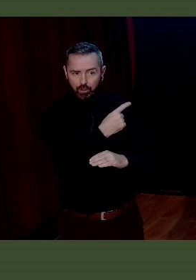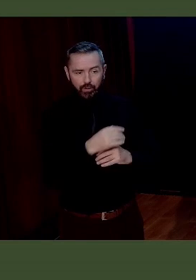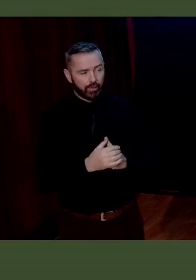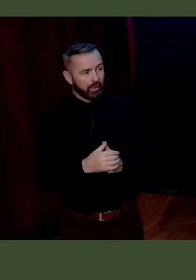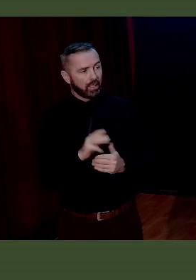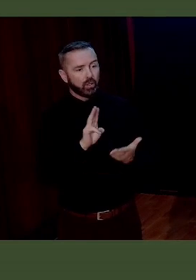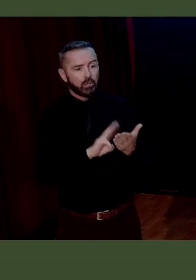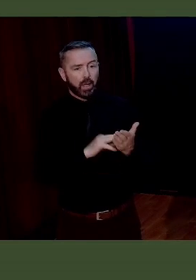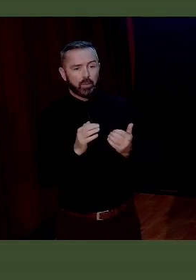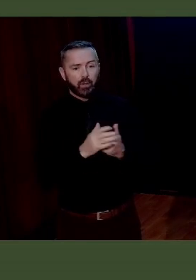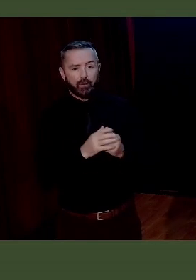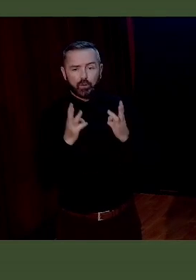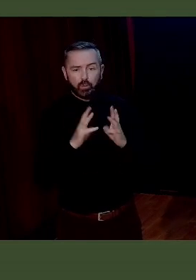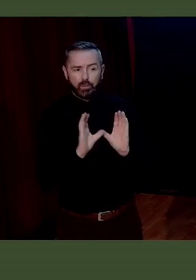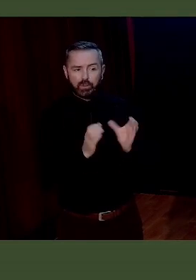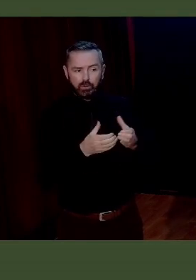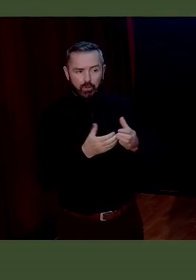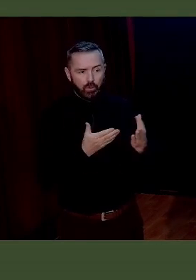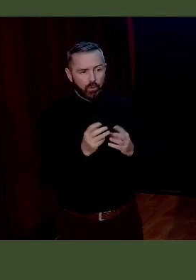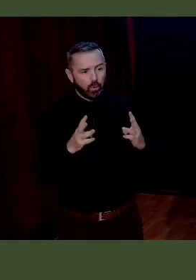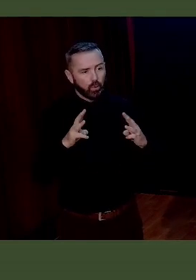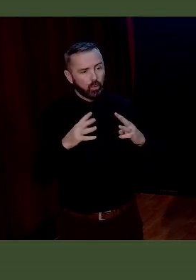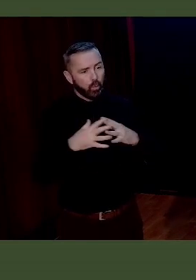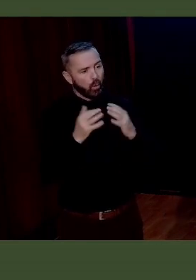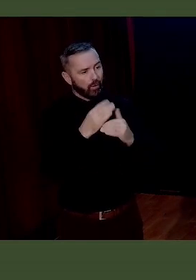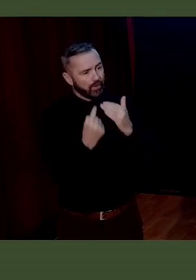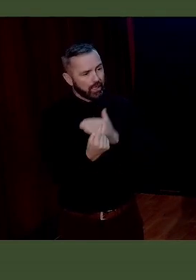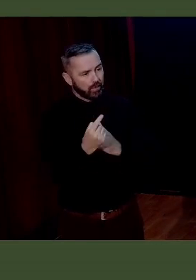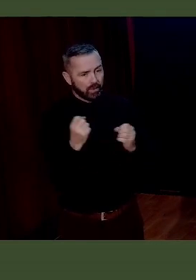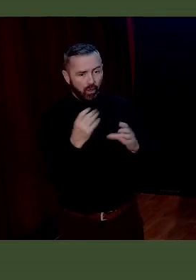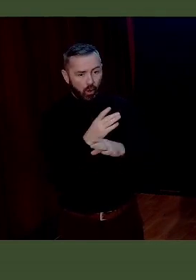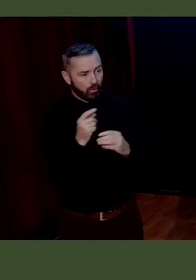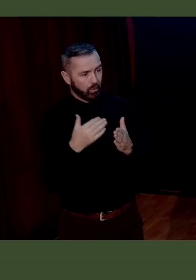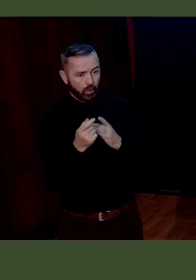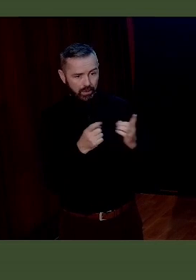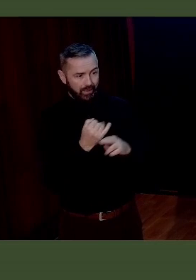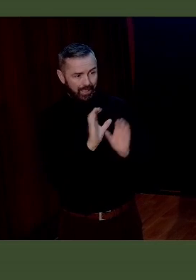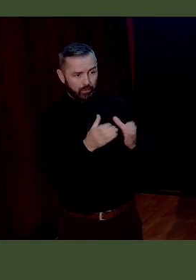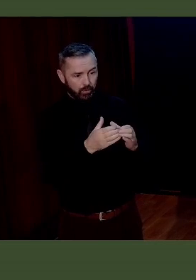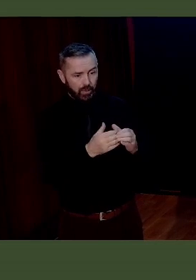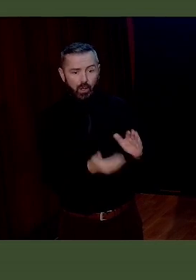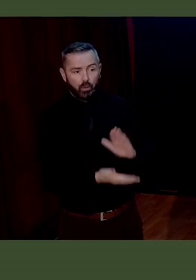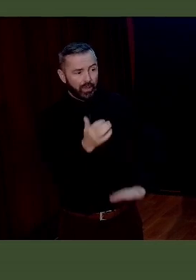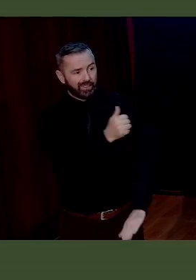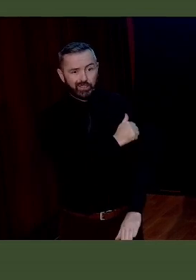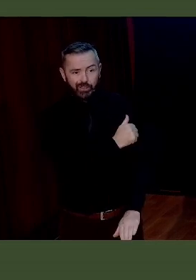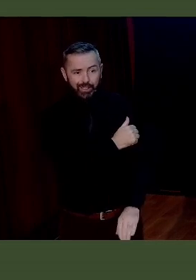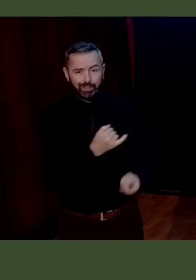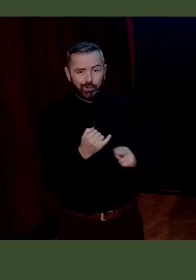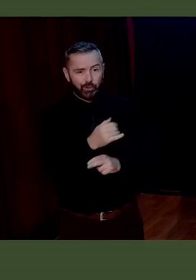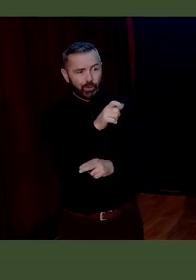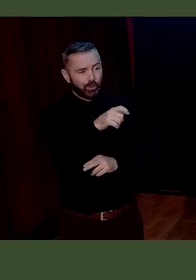a member of Cumann na mBan, Fairview Cumann na mBan through the War of Independence, and did all that Cumann na mBan did. Ended up in jail during